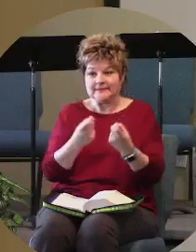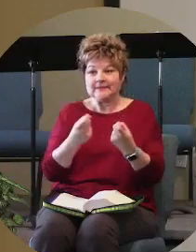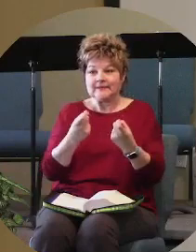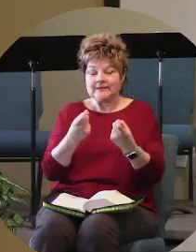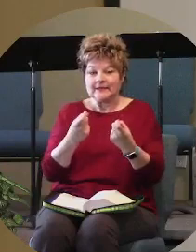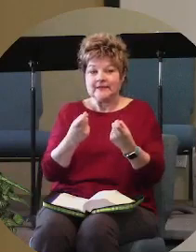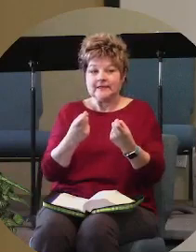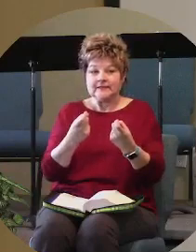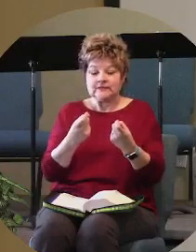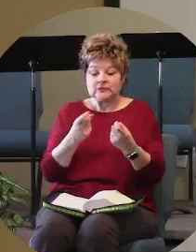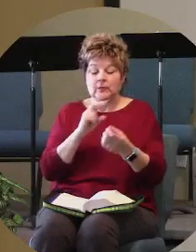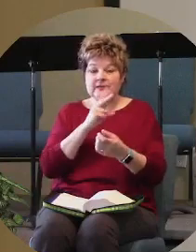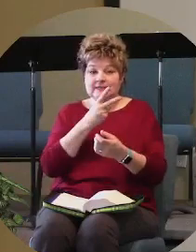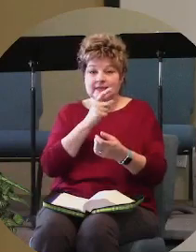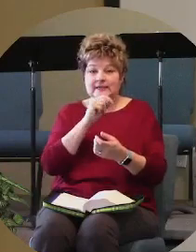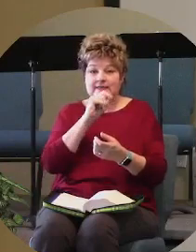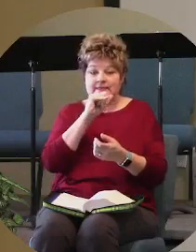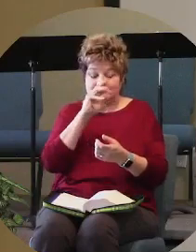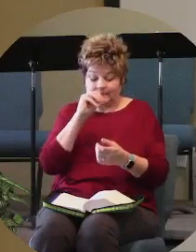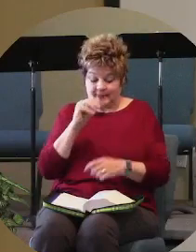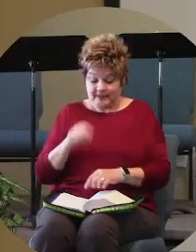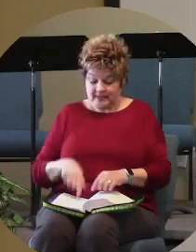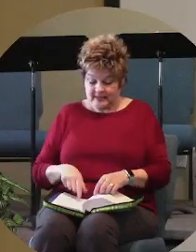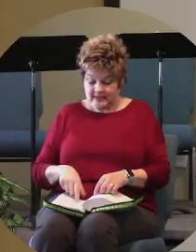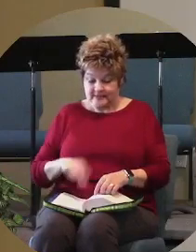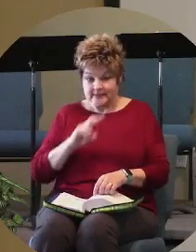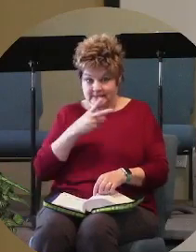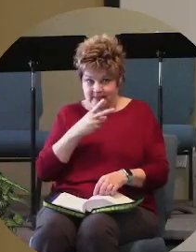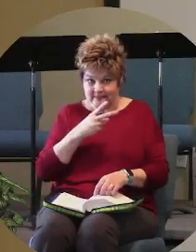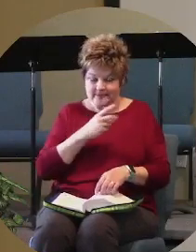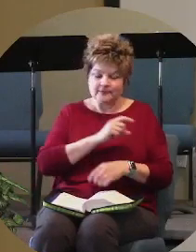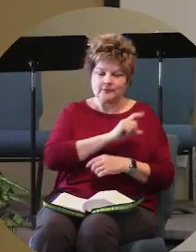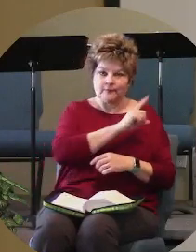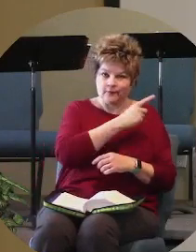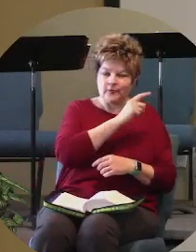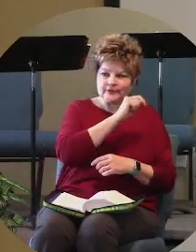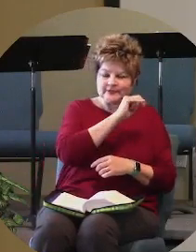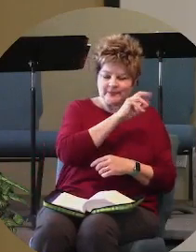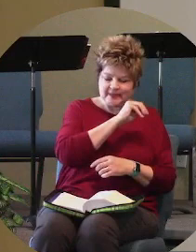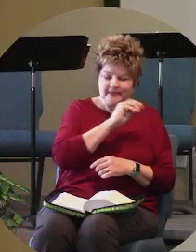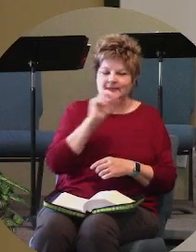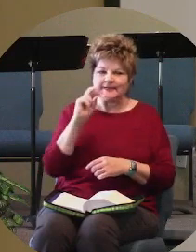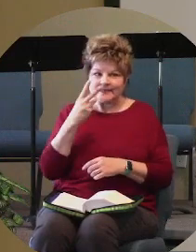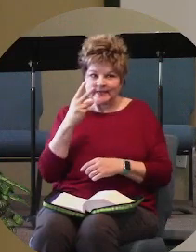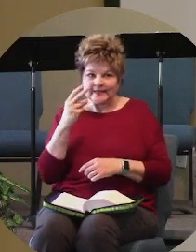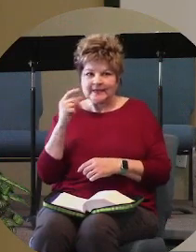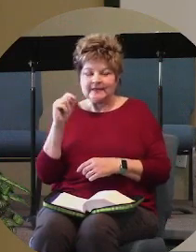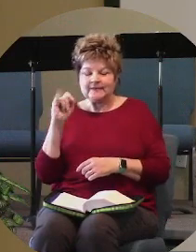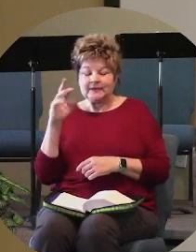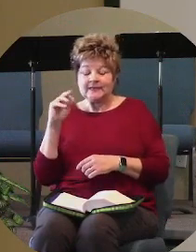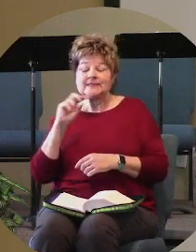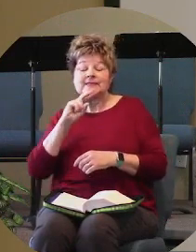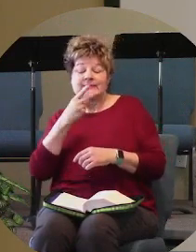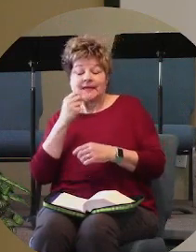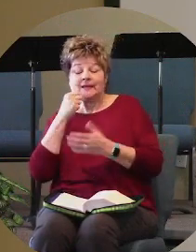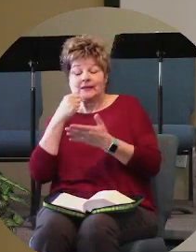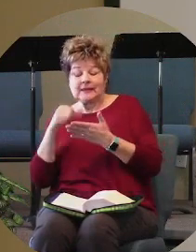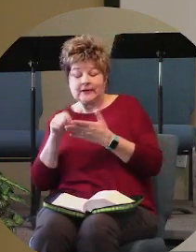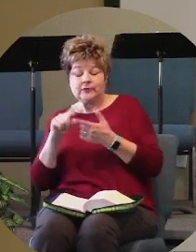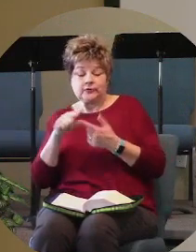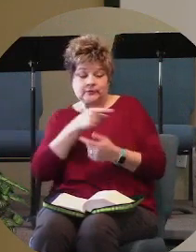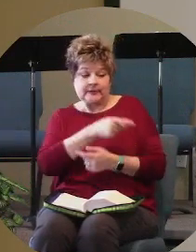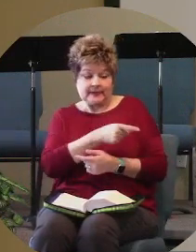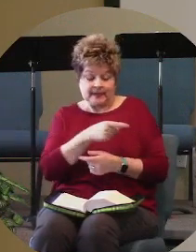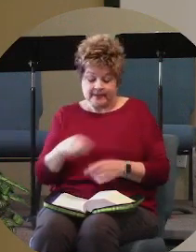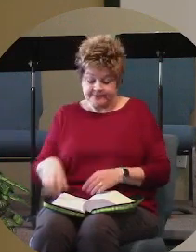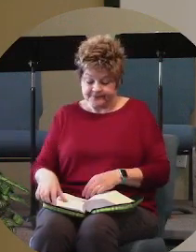so in 2 Timothy, this is the second, because it's 1 Timothy and 2 Timothy, it's the second letter to Timothy. But